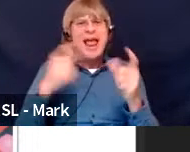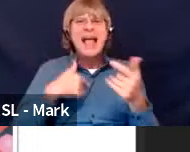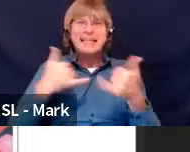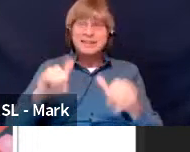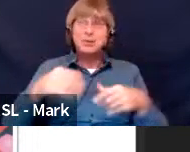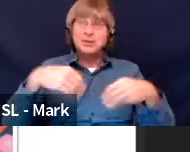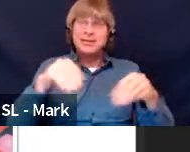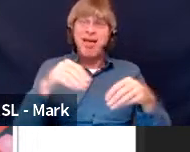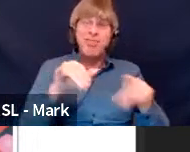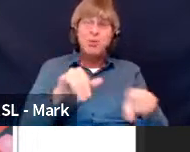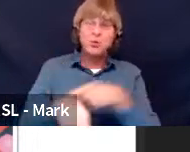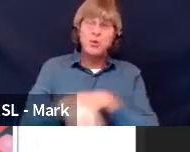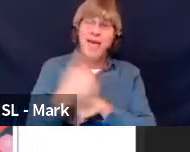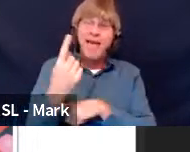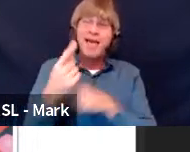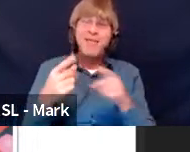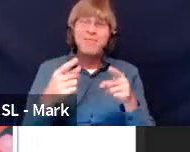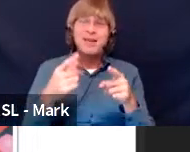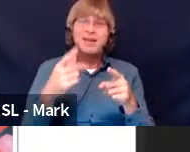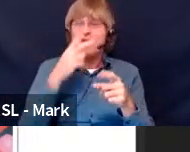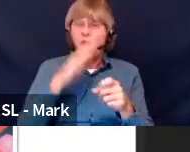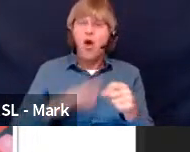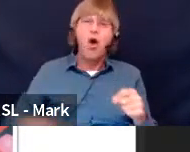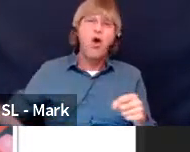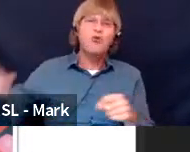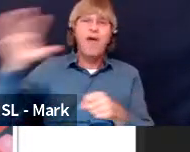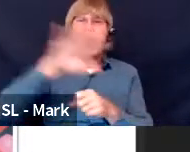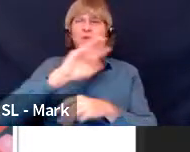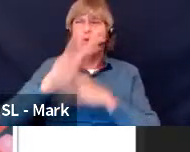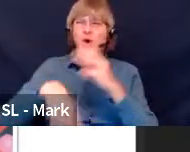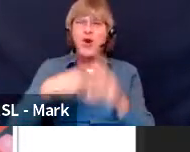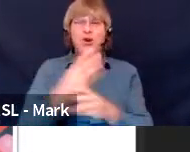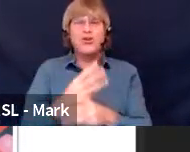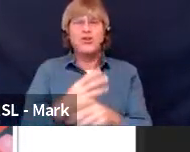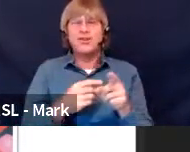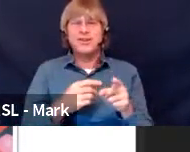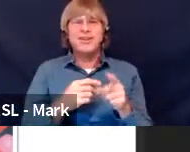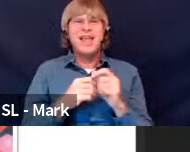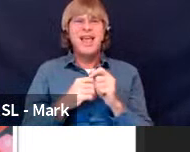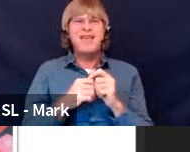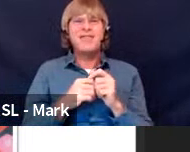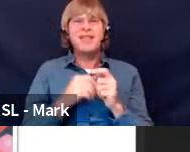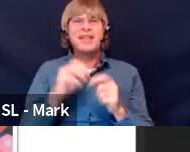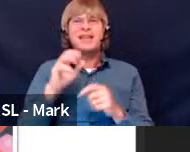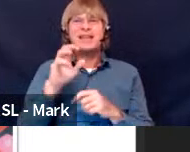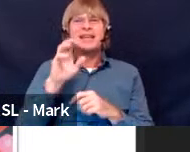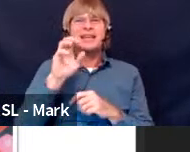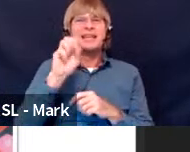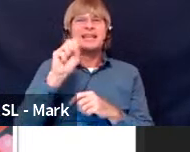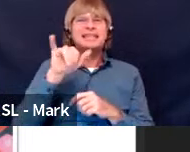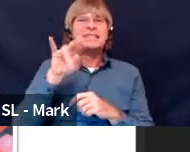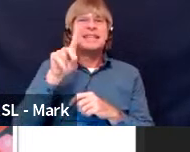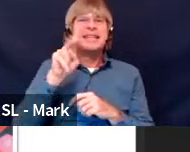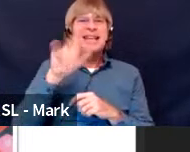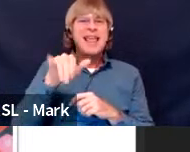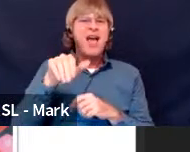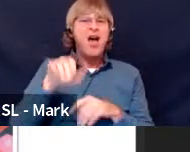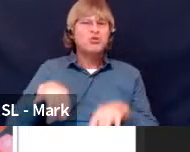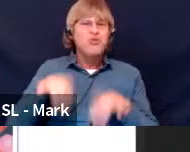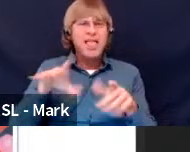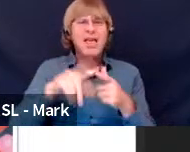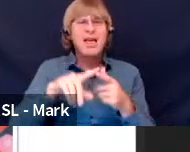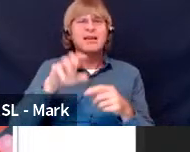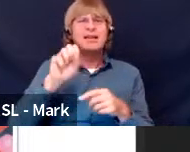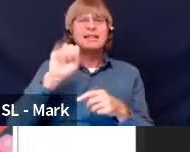these today. They've been seen all around the world. Sydney, Australia, Singapore,